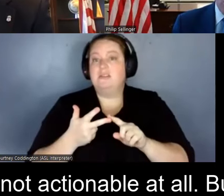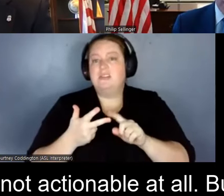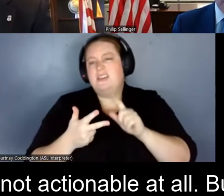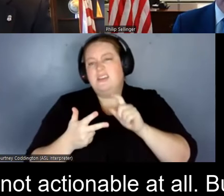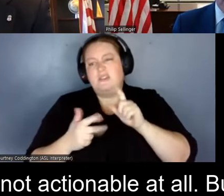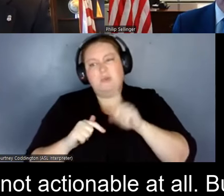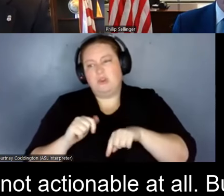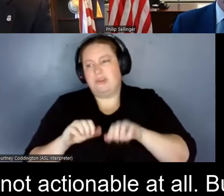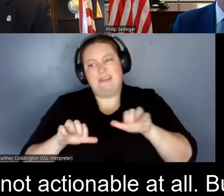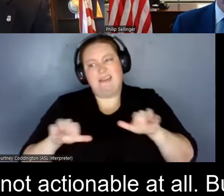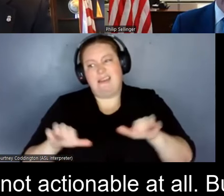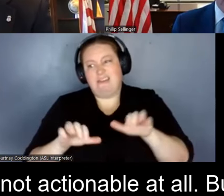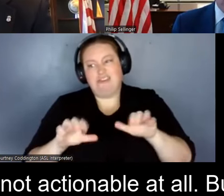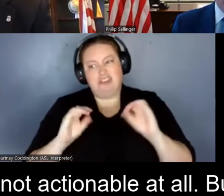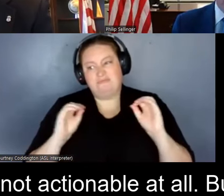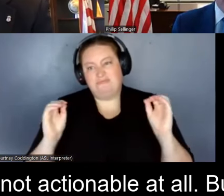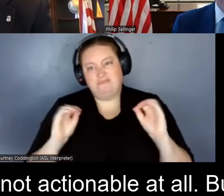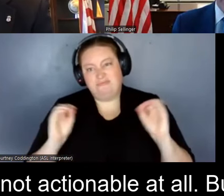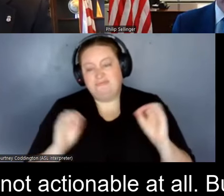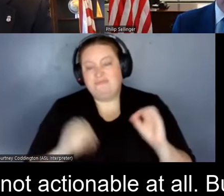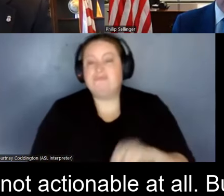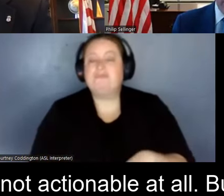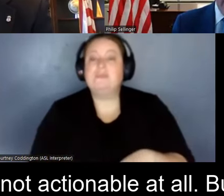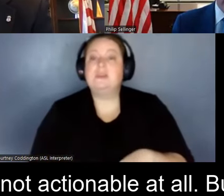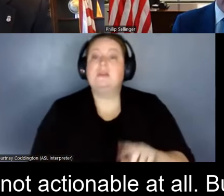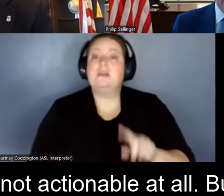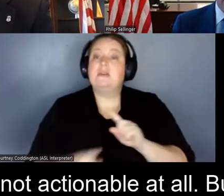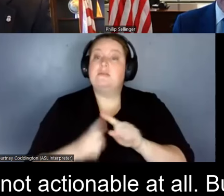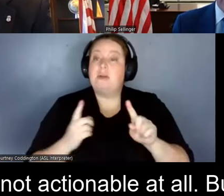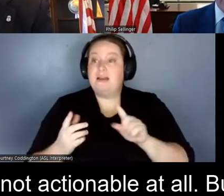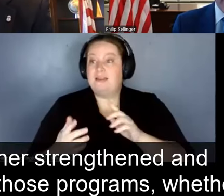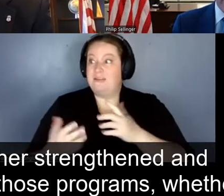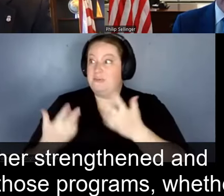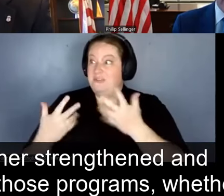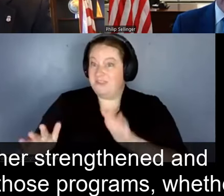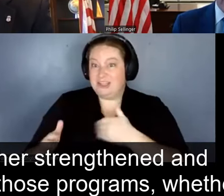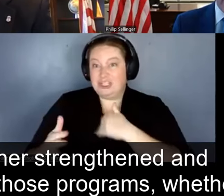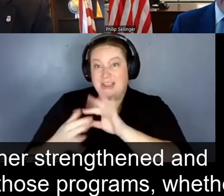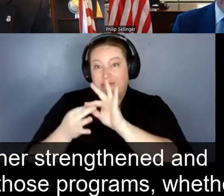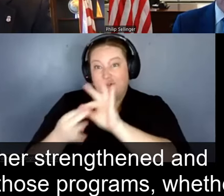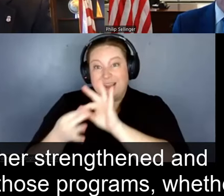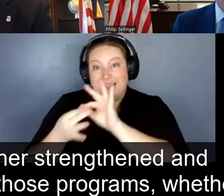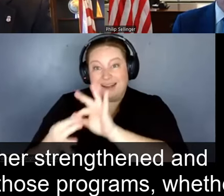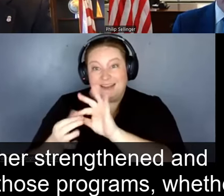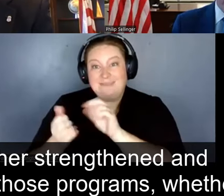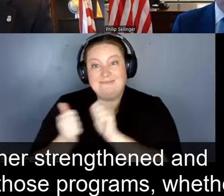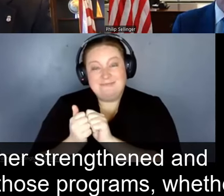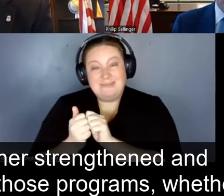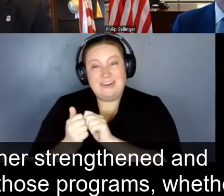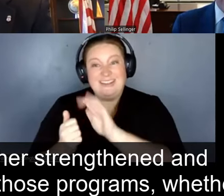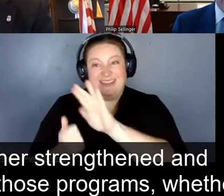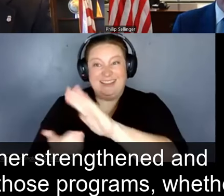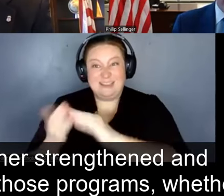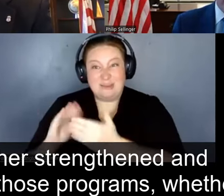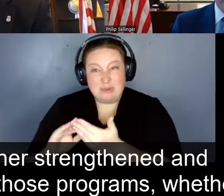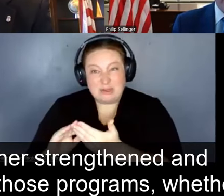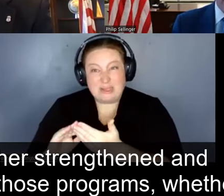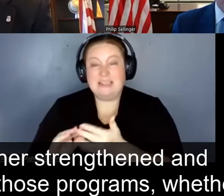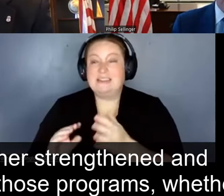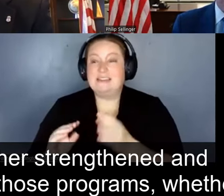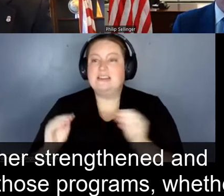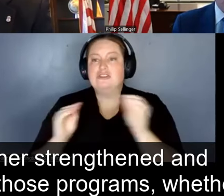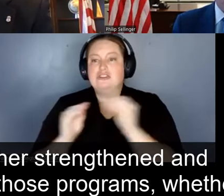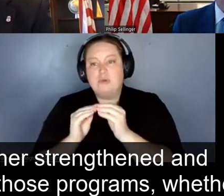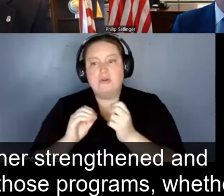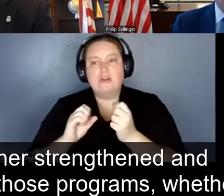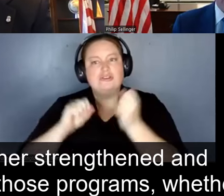at all. But the connections that we either created in United Against Hate or further strengthened and